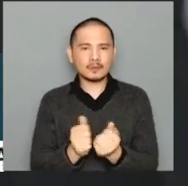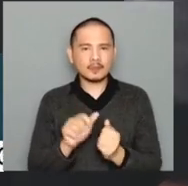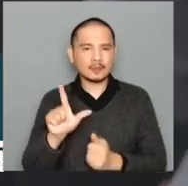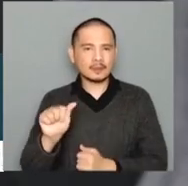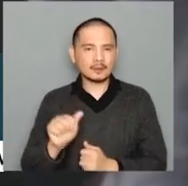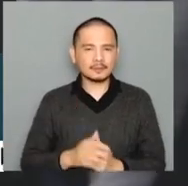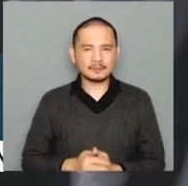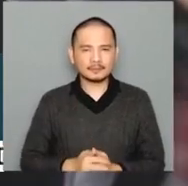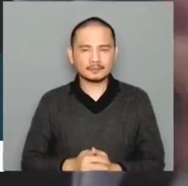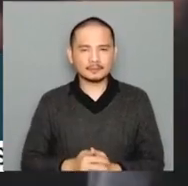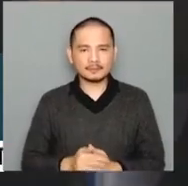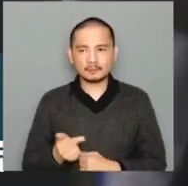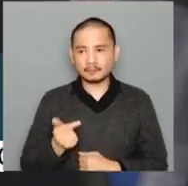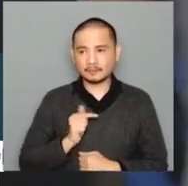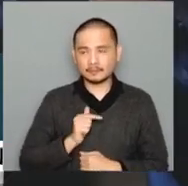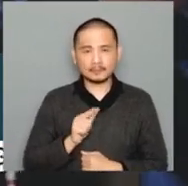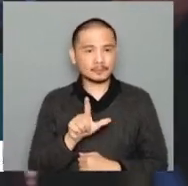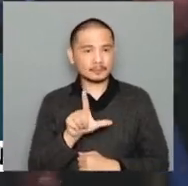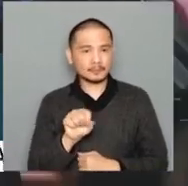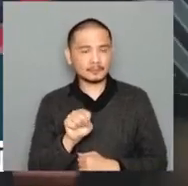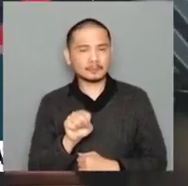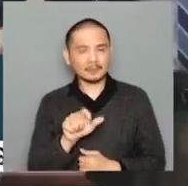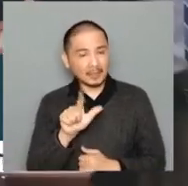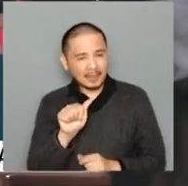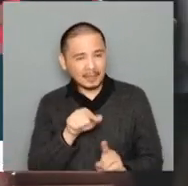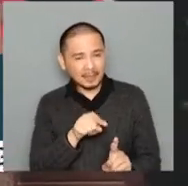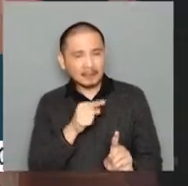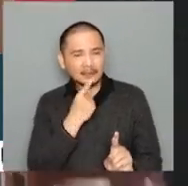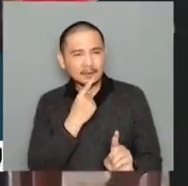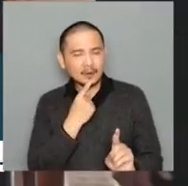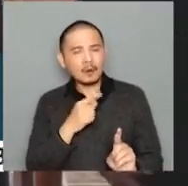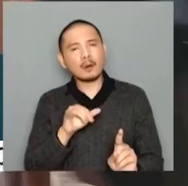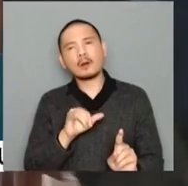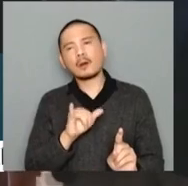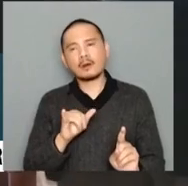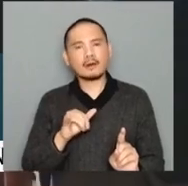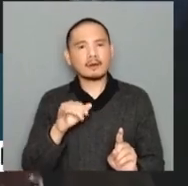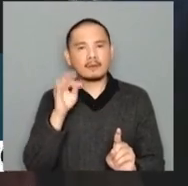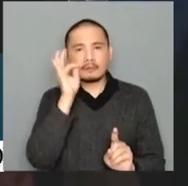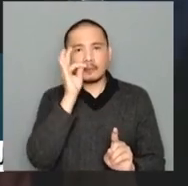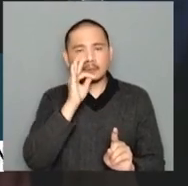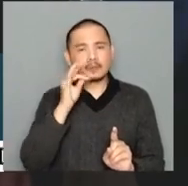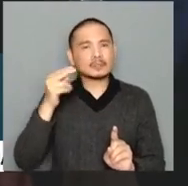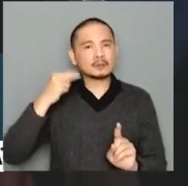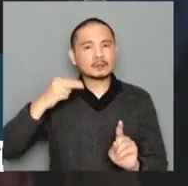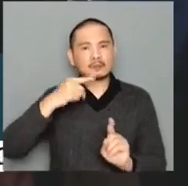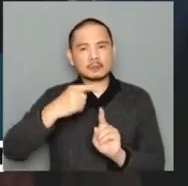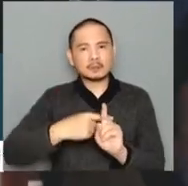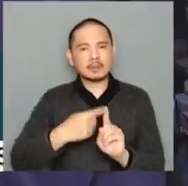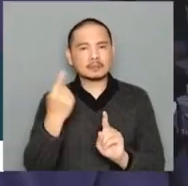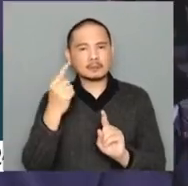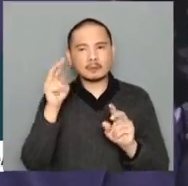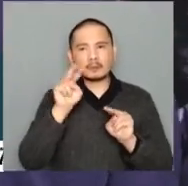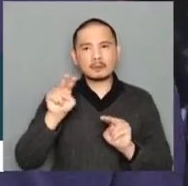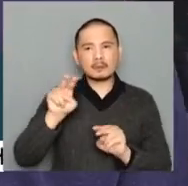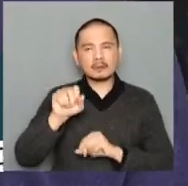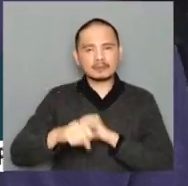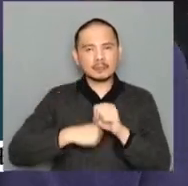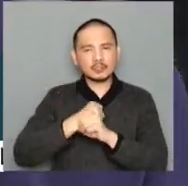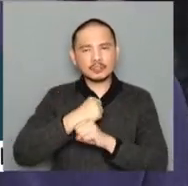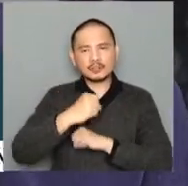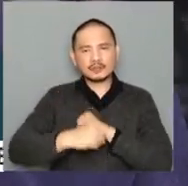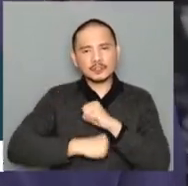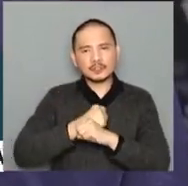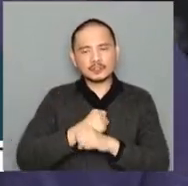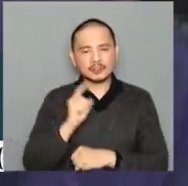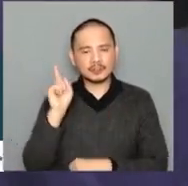the joy of seeing people come together to celebrate Filipino American History Month is something they look forward to every year. The best part about being Filipino, attending